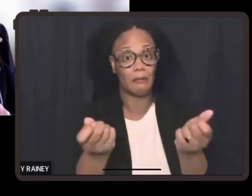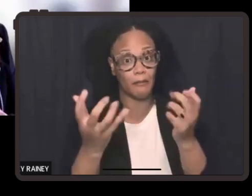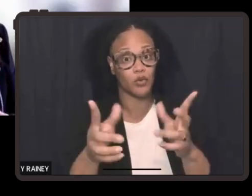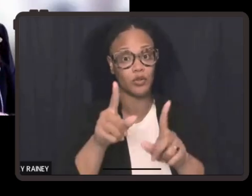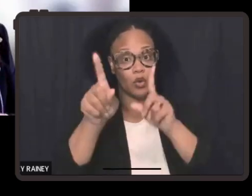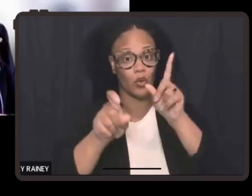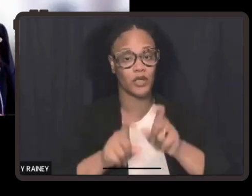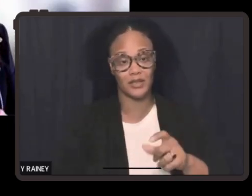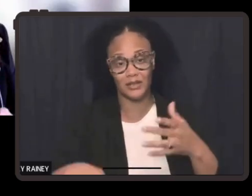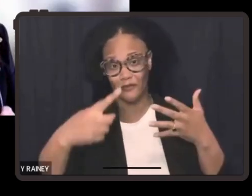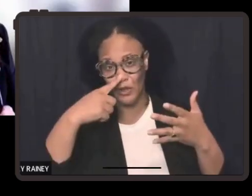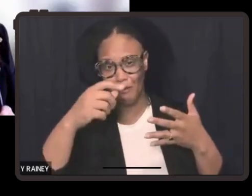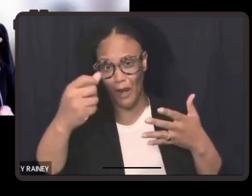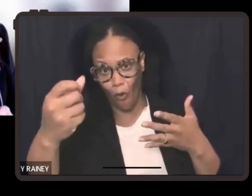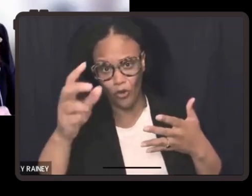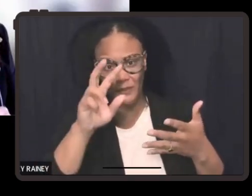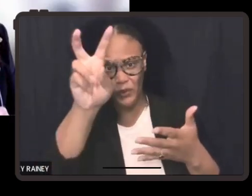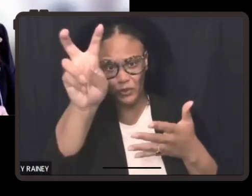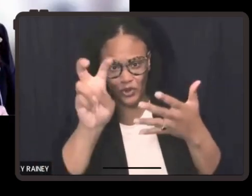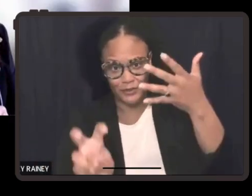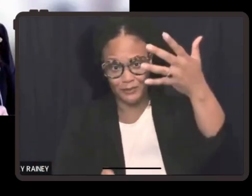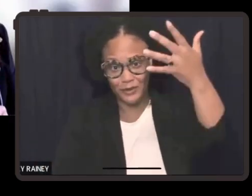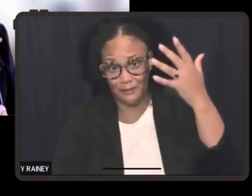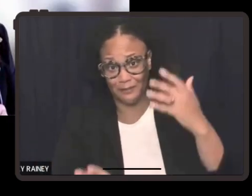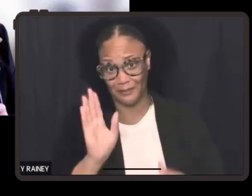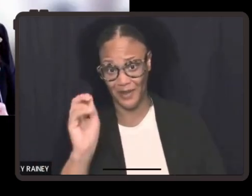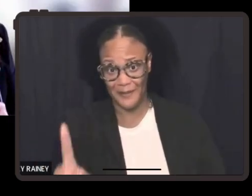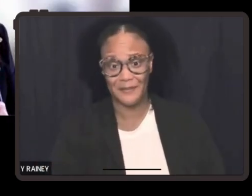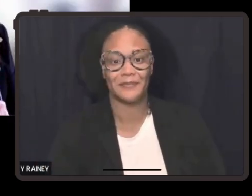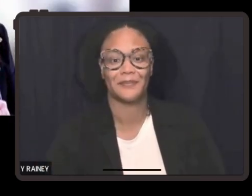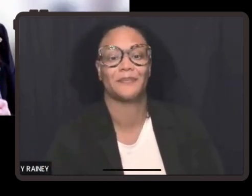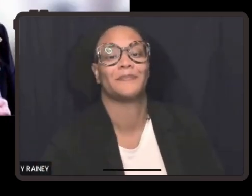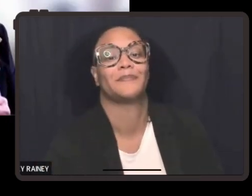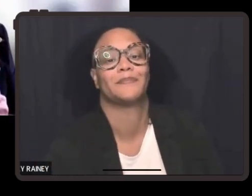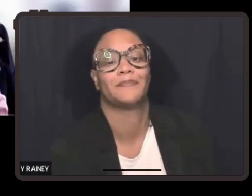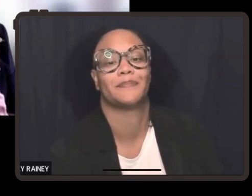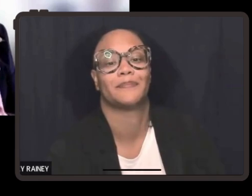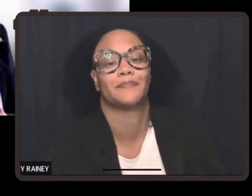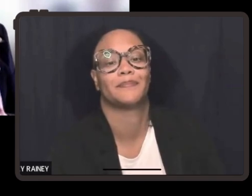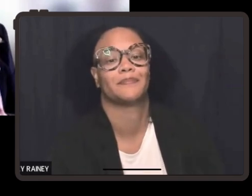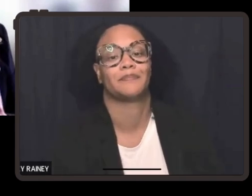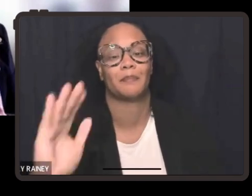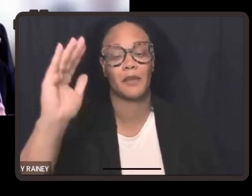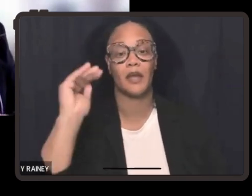if that's okay. First, so the next question is from Tracy.